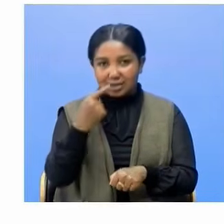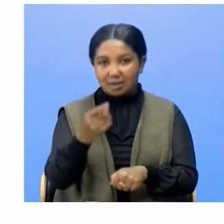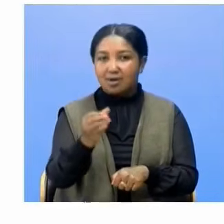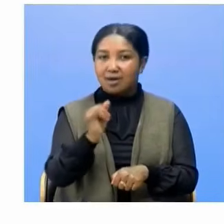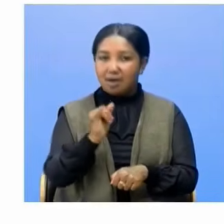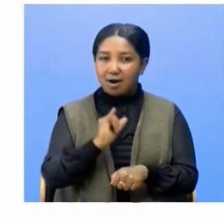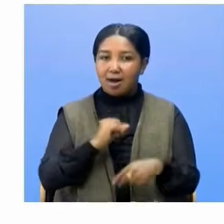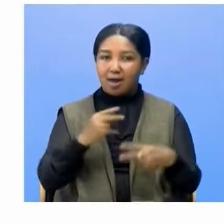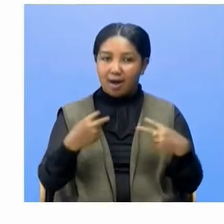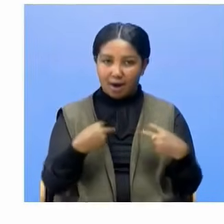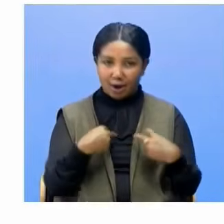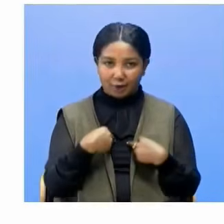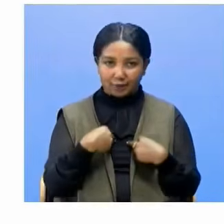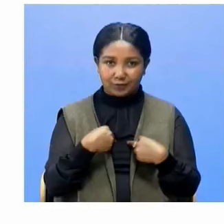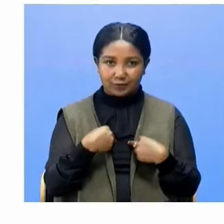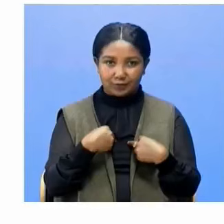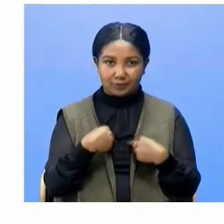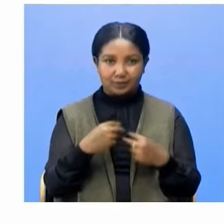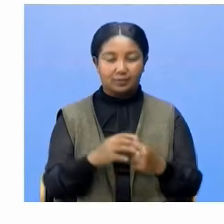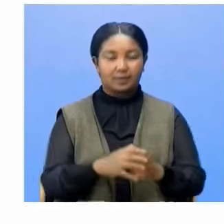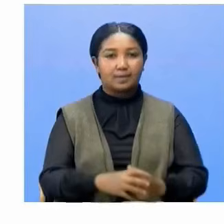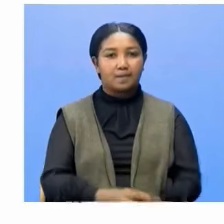I have